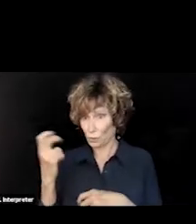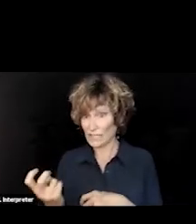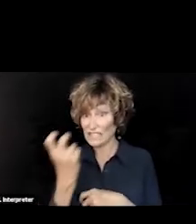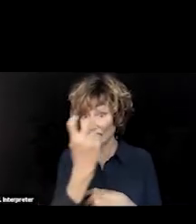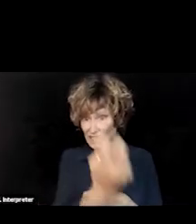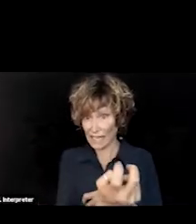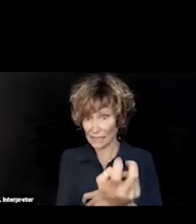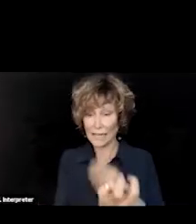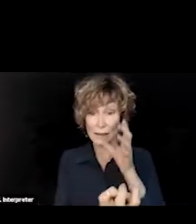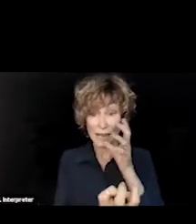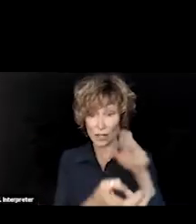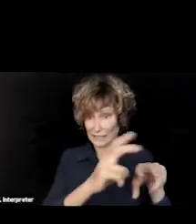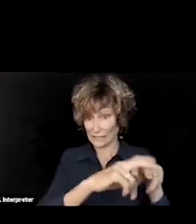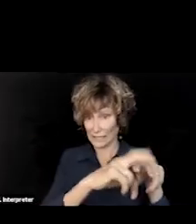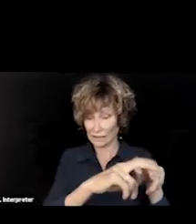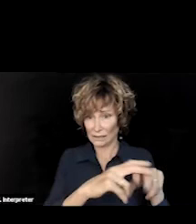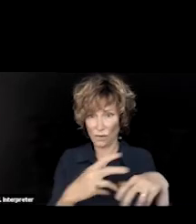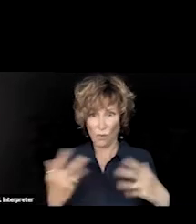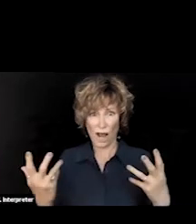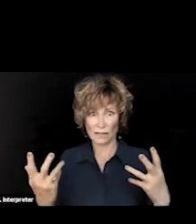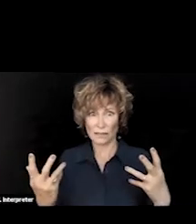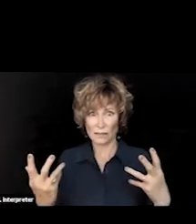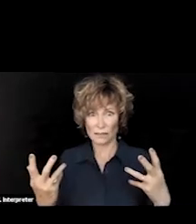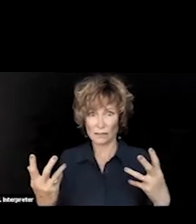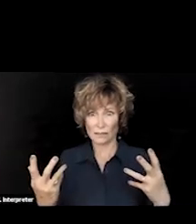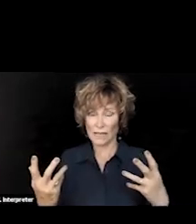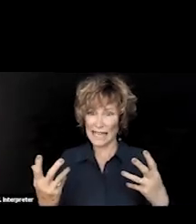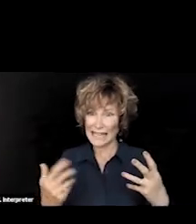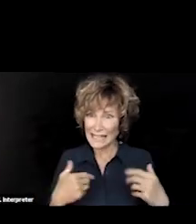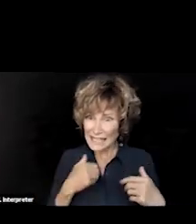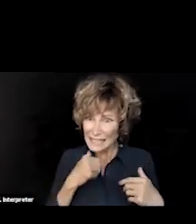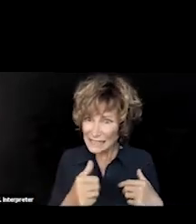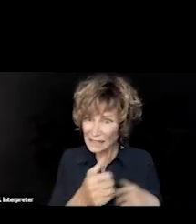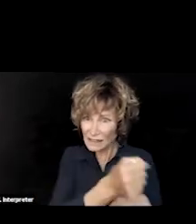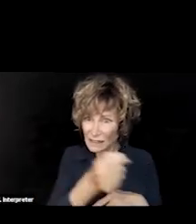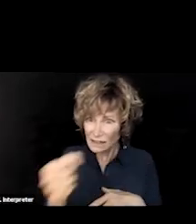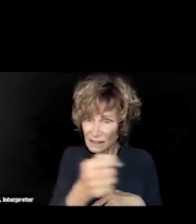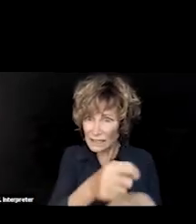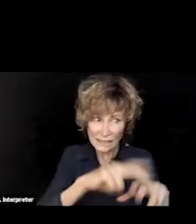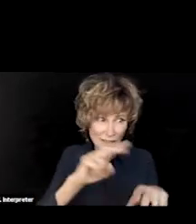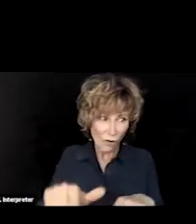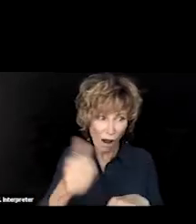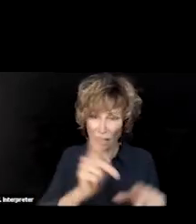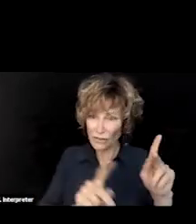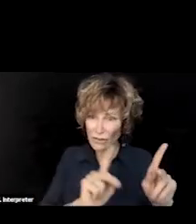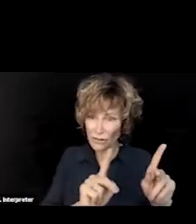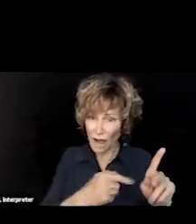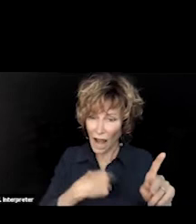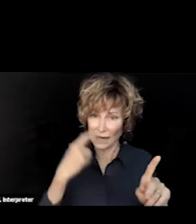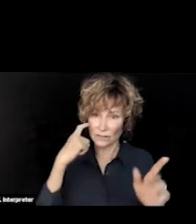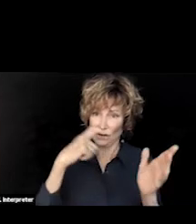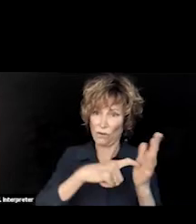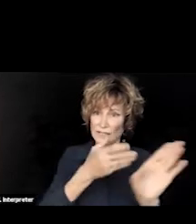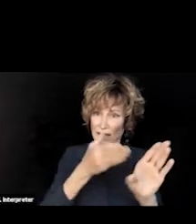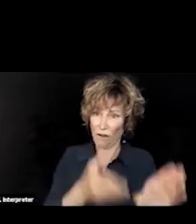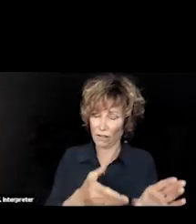in the parent seat. What? He didn't assign seats for anyone else. I noticed the psychologist and the